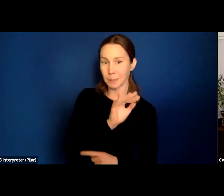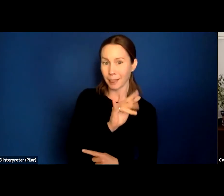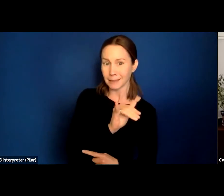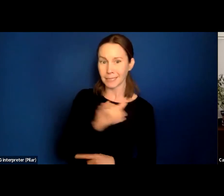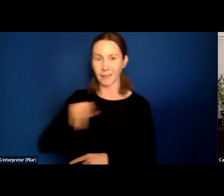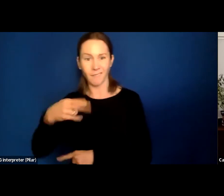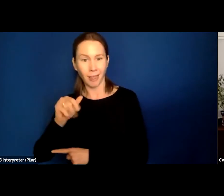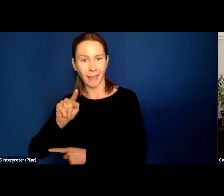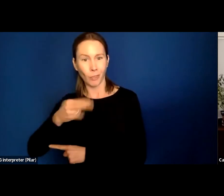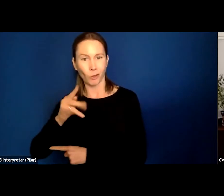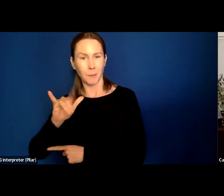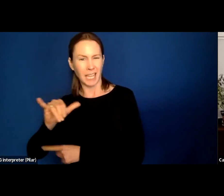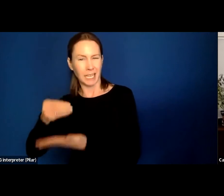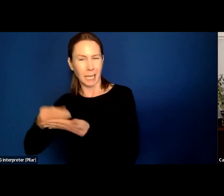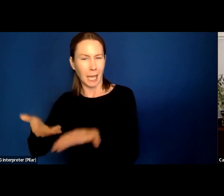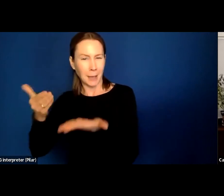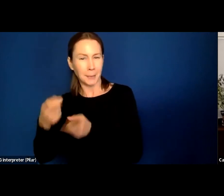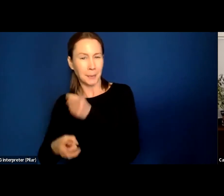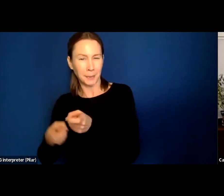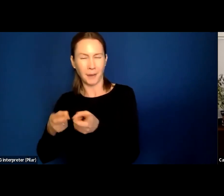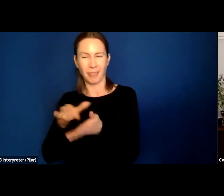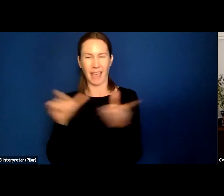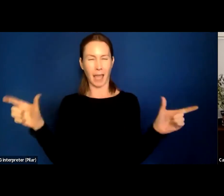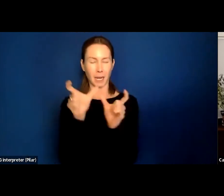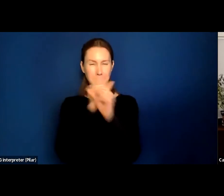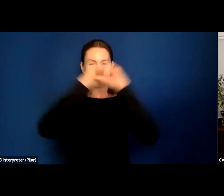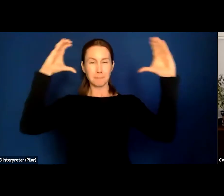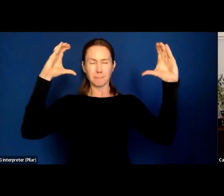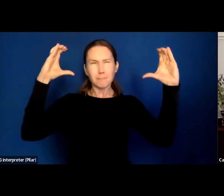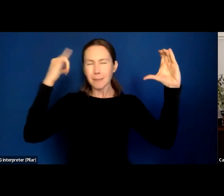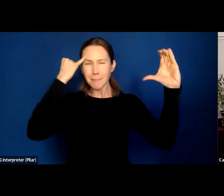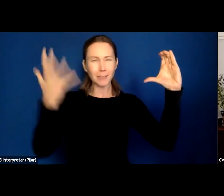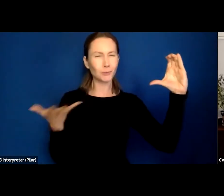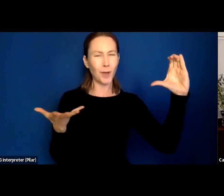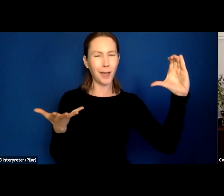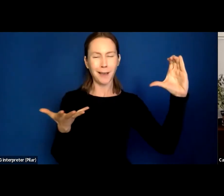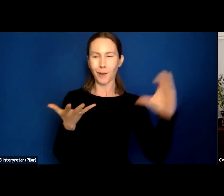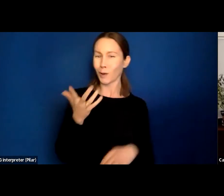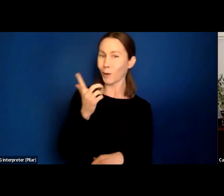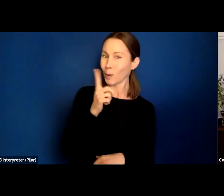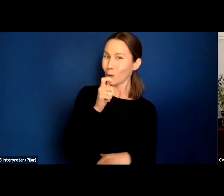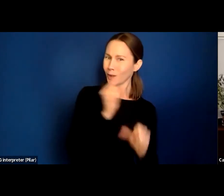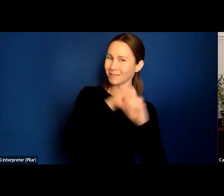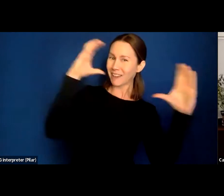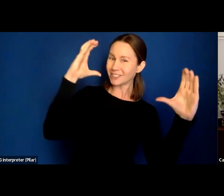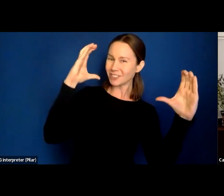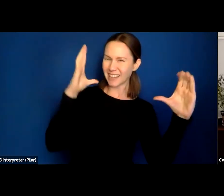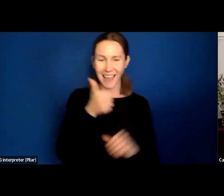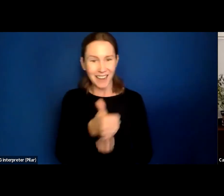together. And go with your gut here. Where do you imagine? Who do you imagine? And what are they